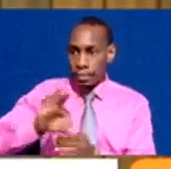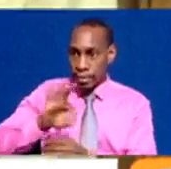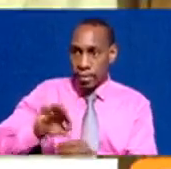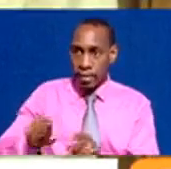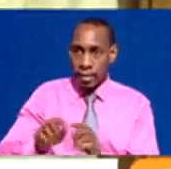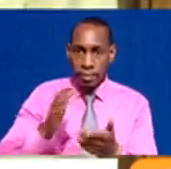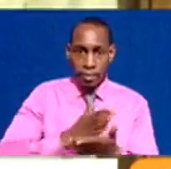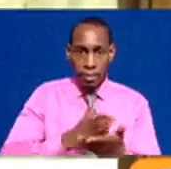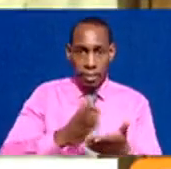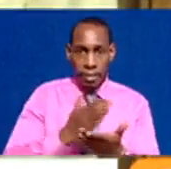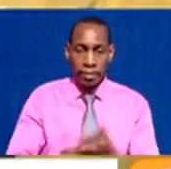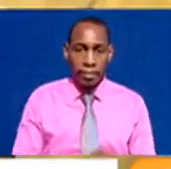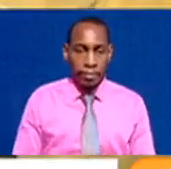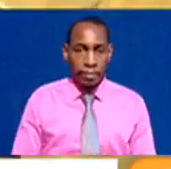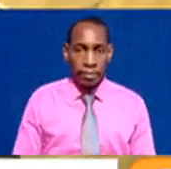I was shaking in my boots.